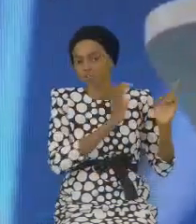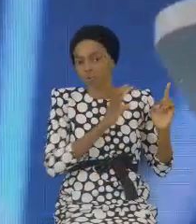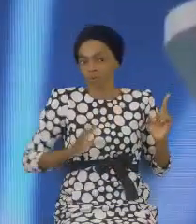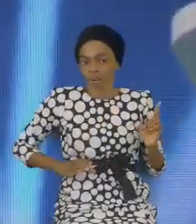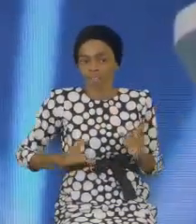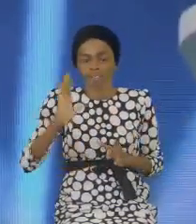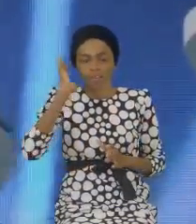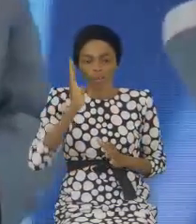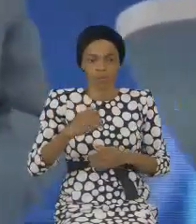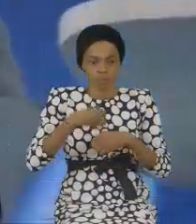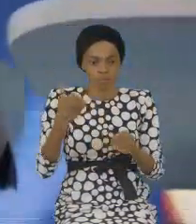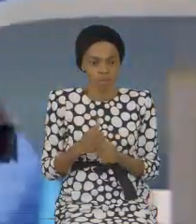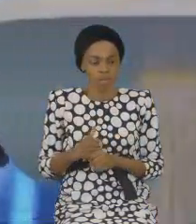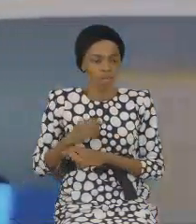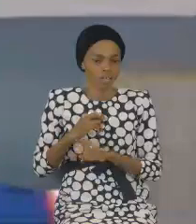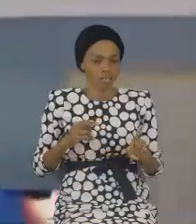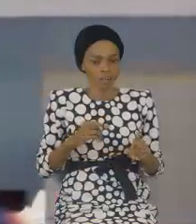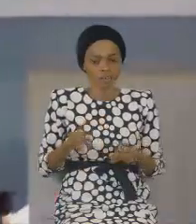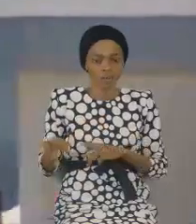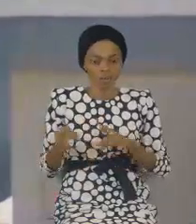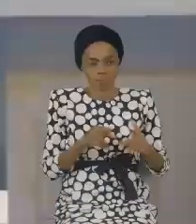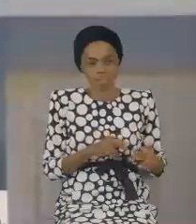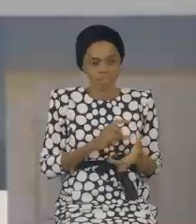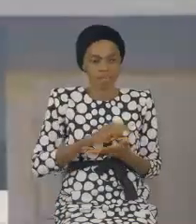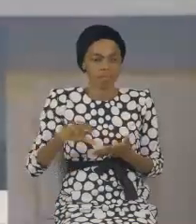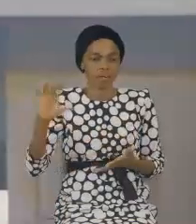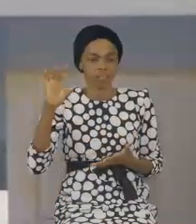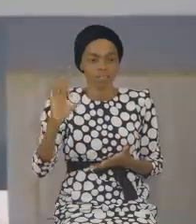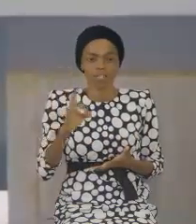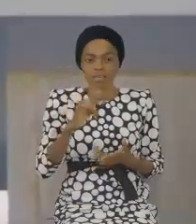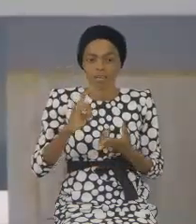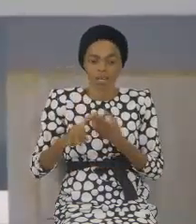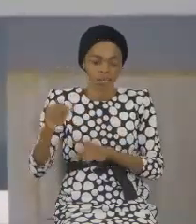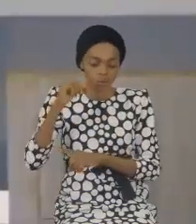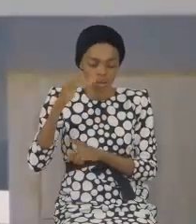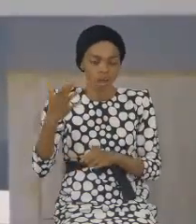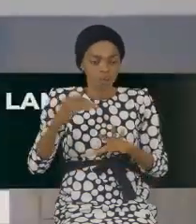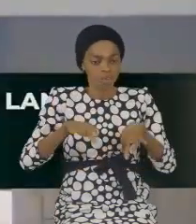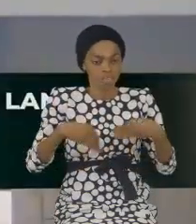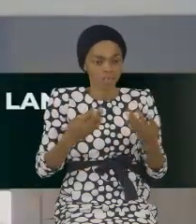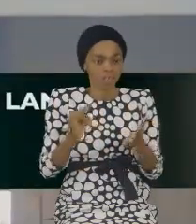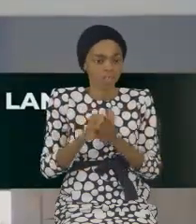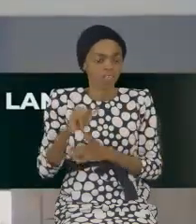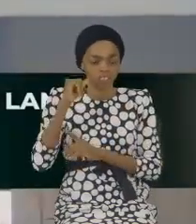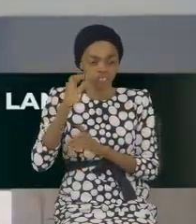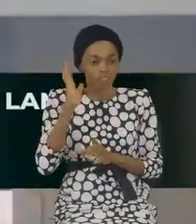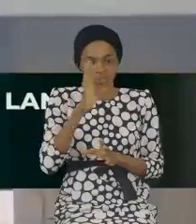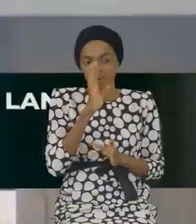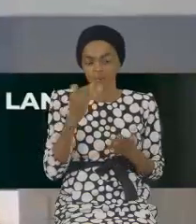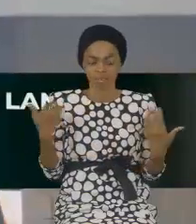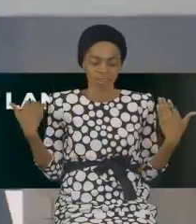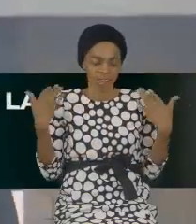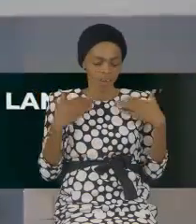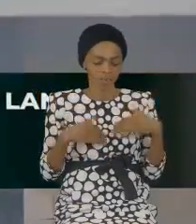in verse 8, it tells us, it says, and to her was granted that she should be arrayed